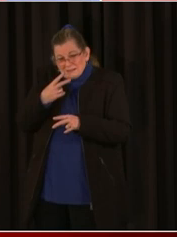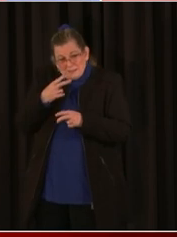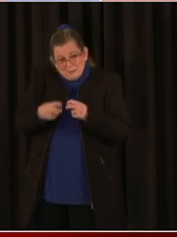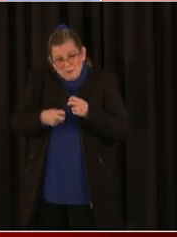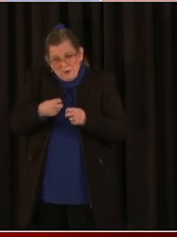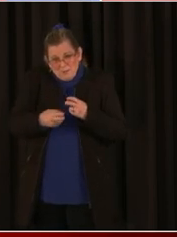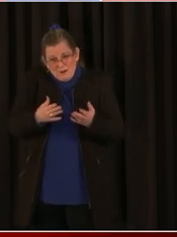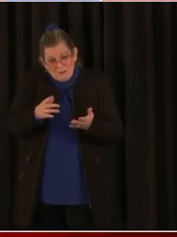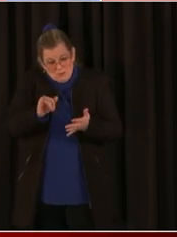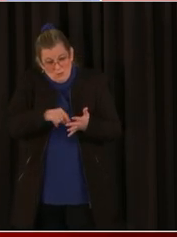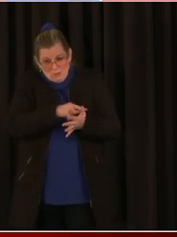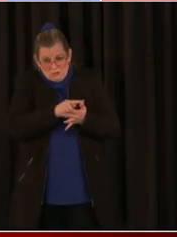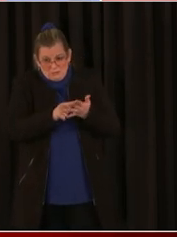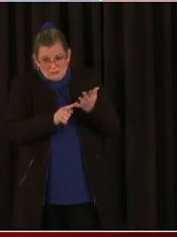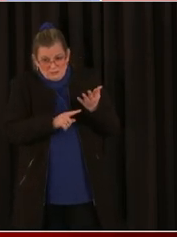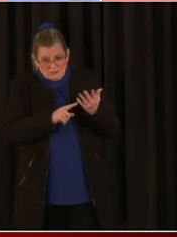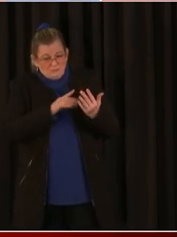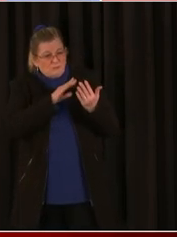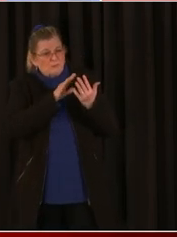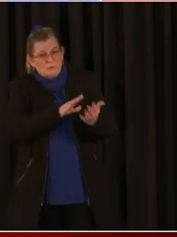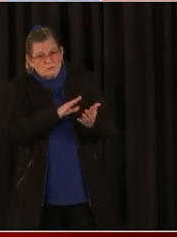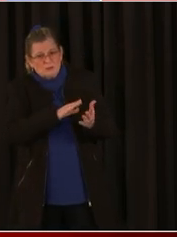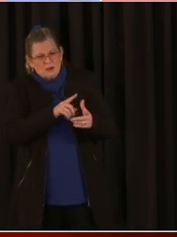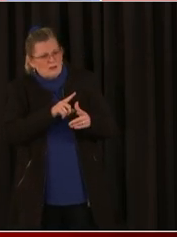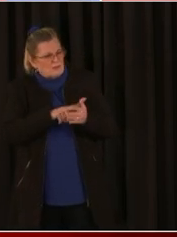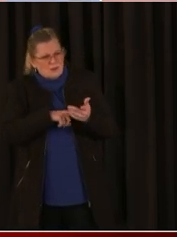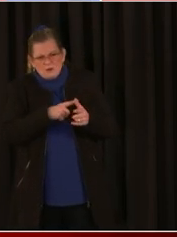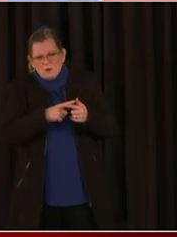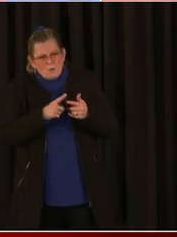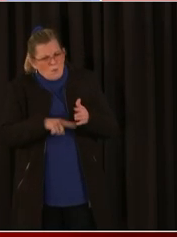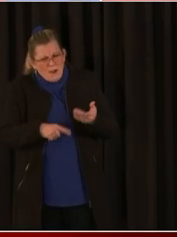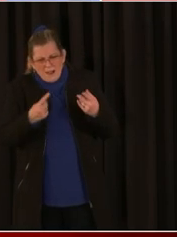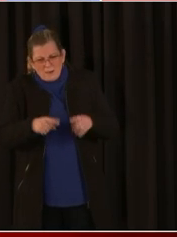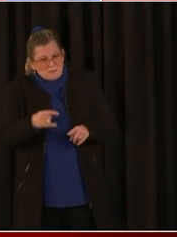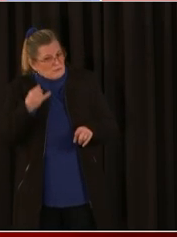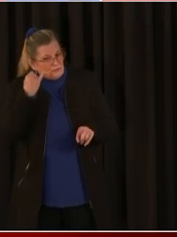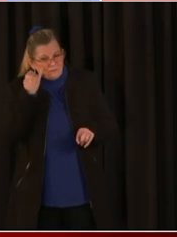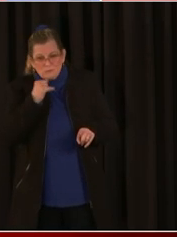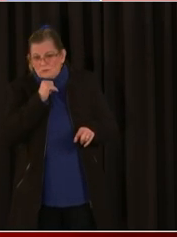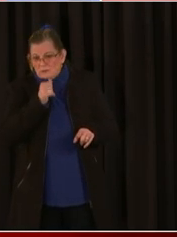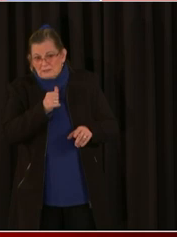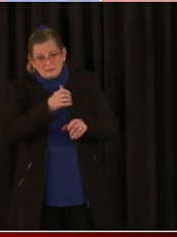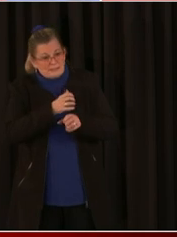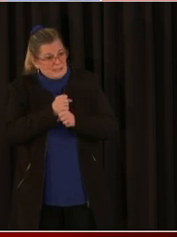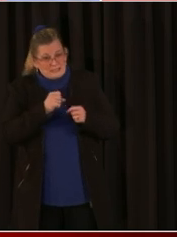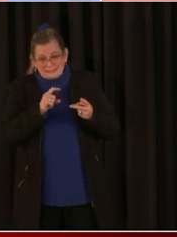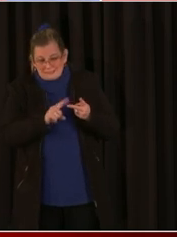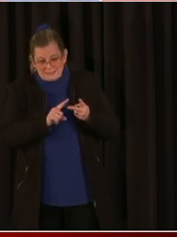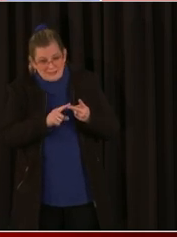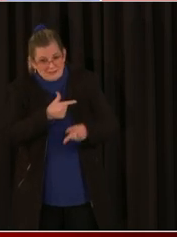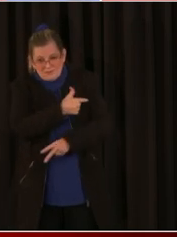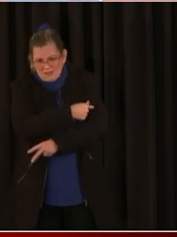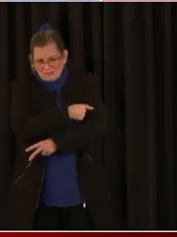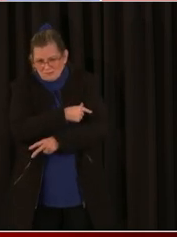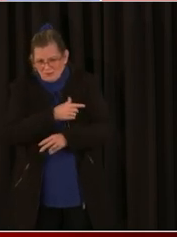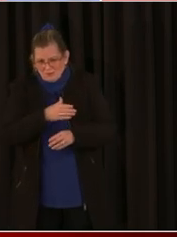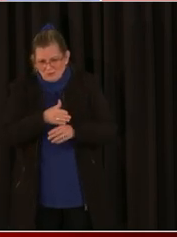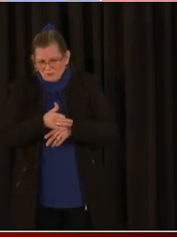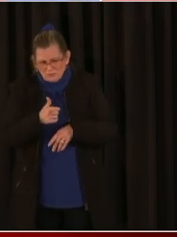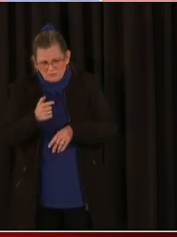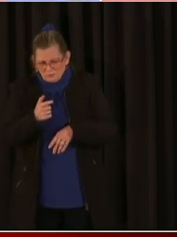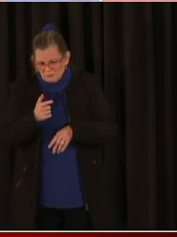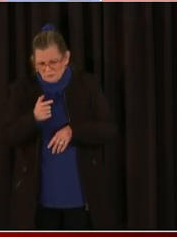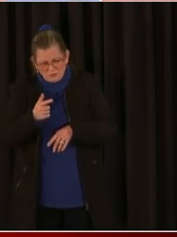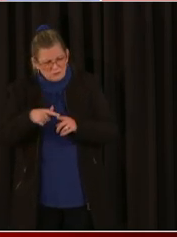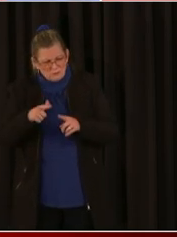you're seeing there and how those are being addressed? And then what happens if you don't get that second dose within the 21